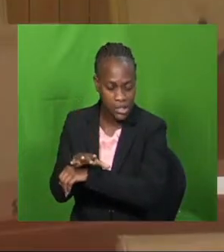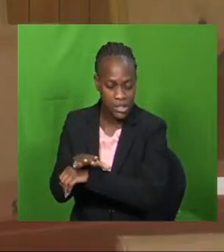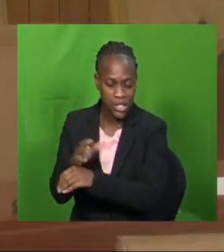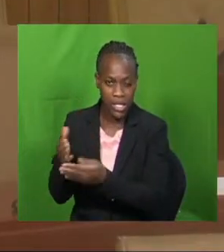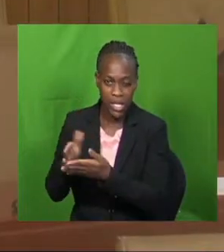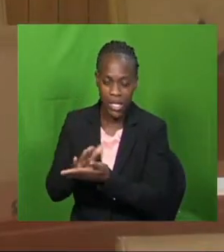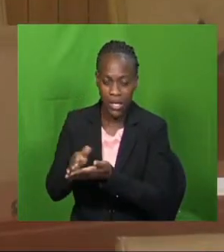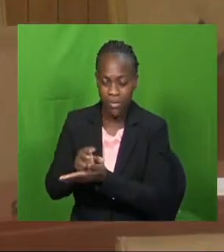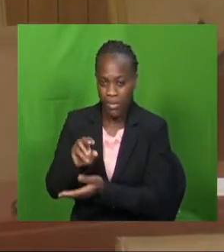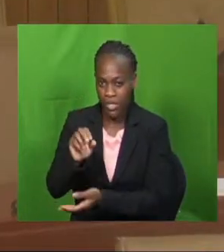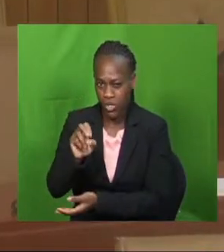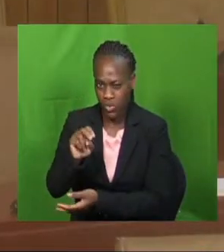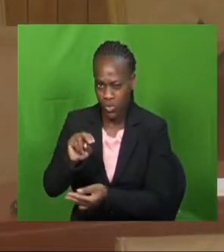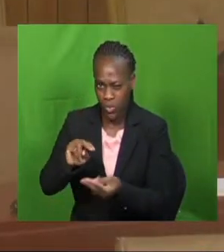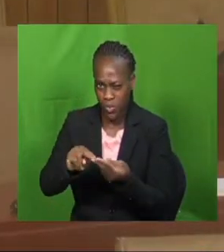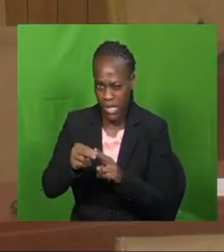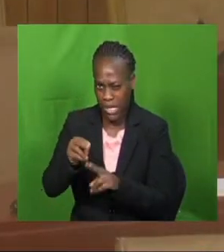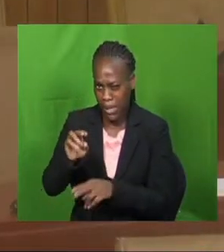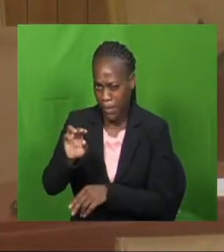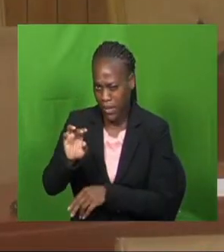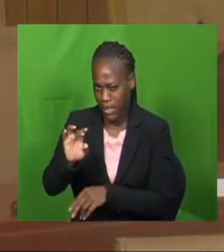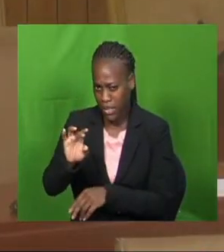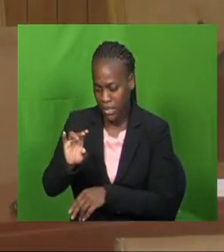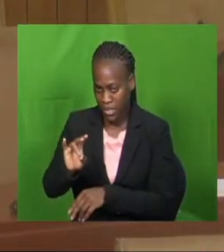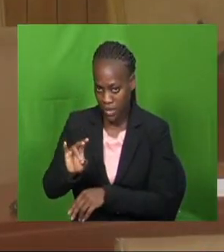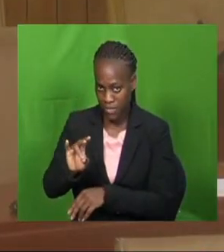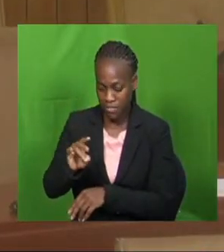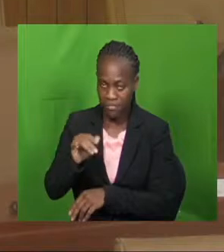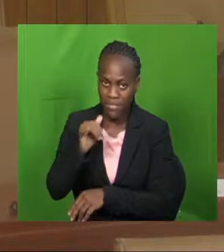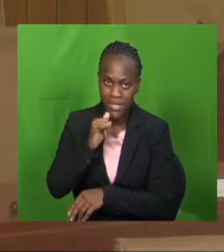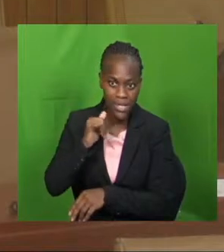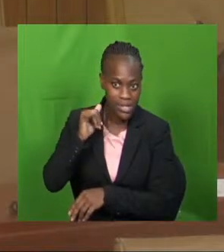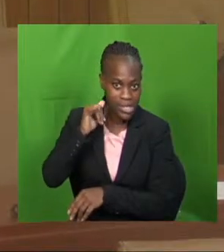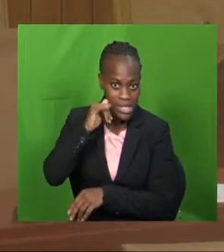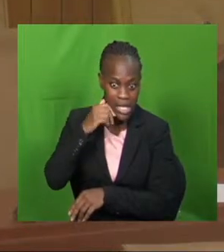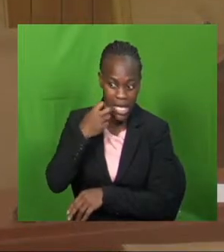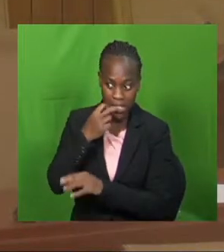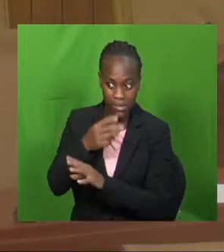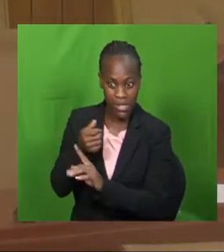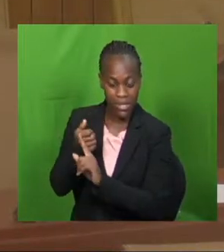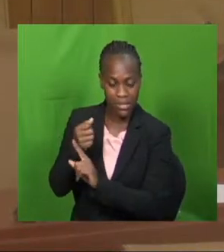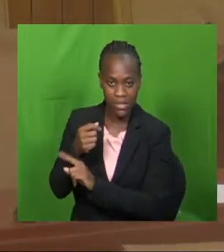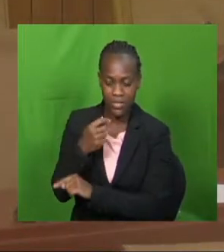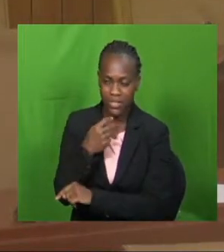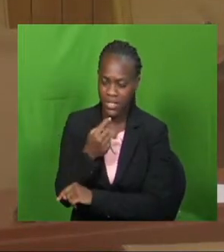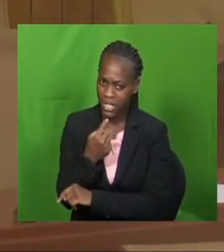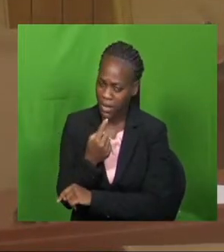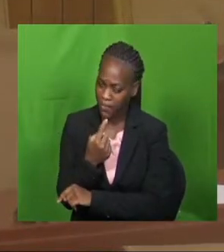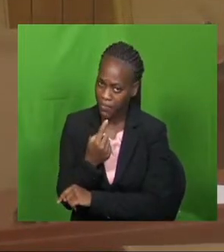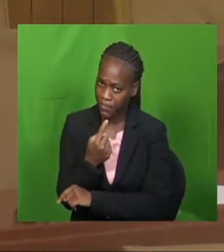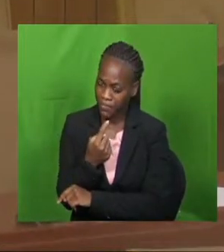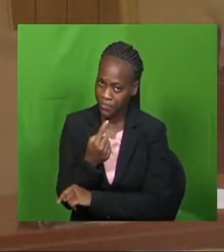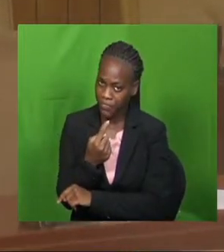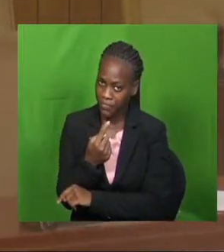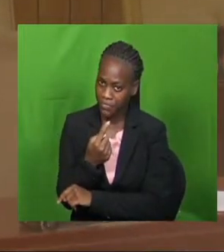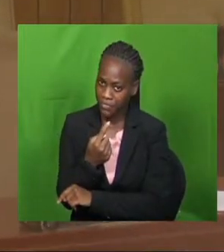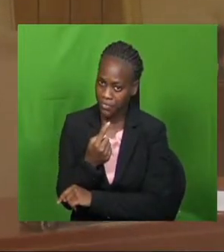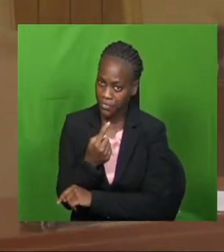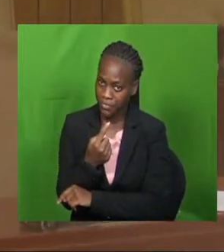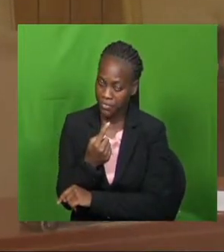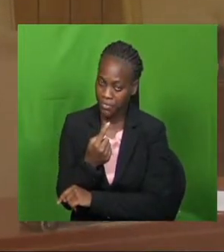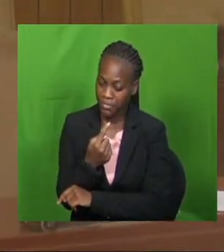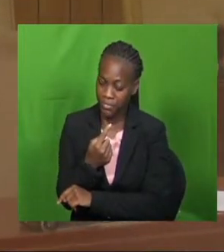12. I remember yesterday, the Right Honorable Speaker directed that instead of the Finance